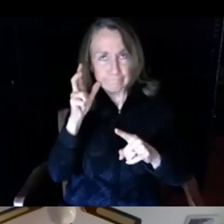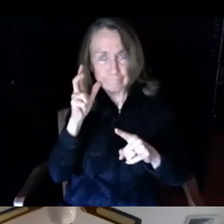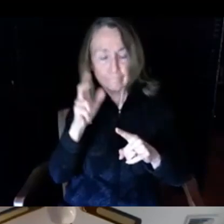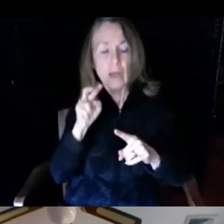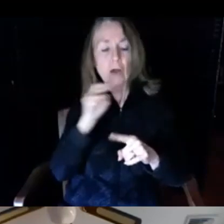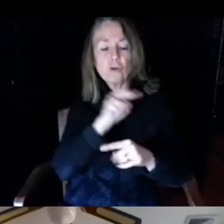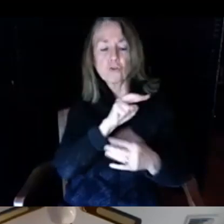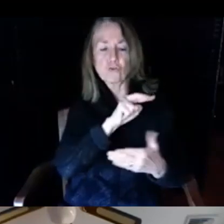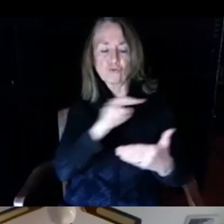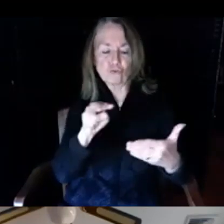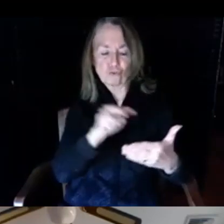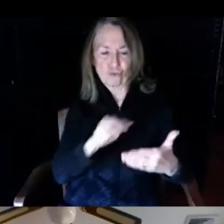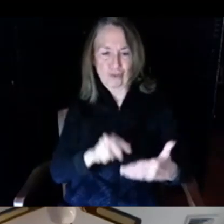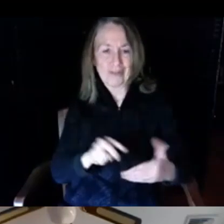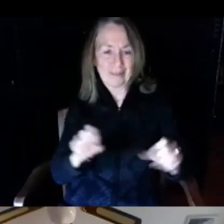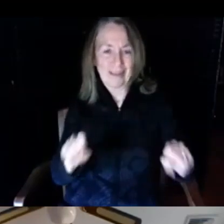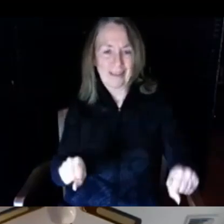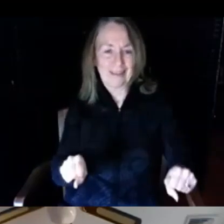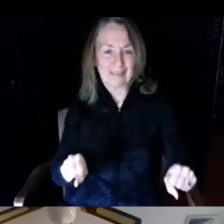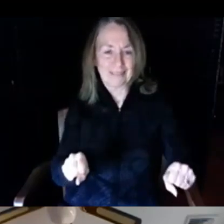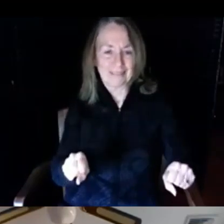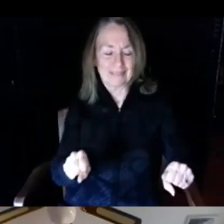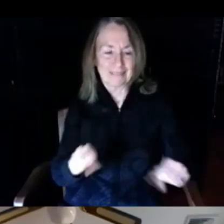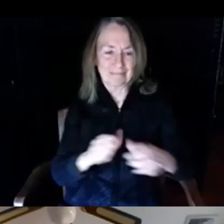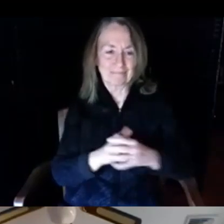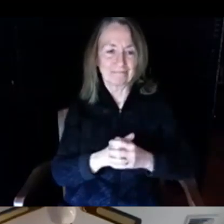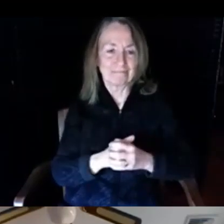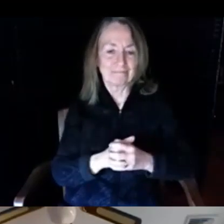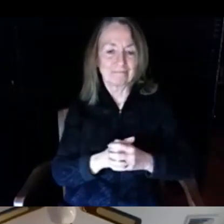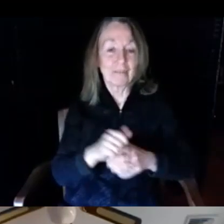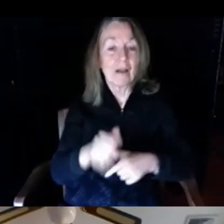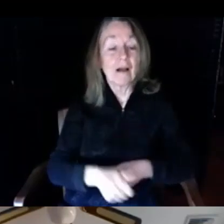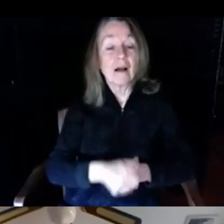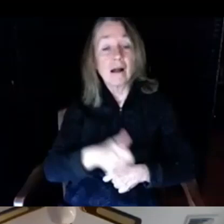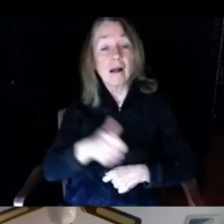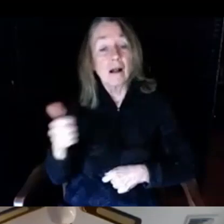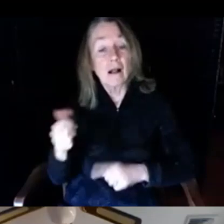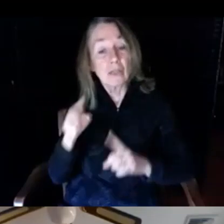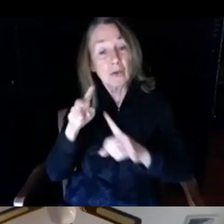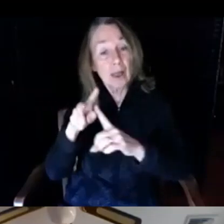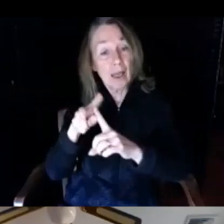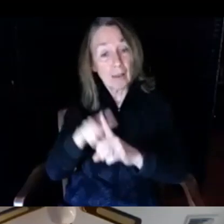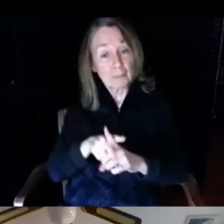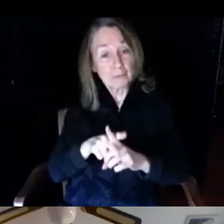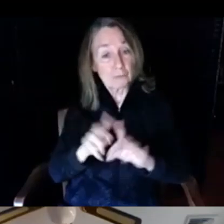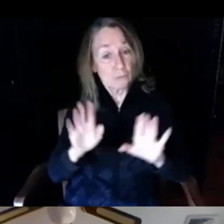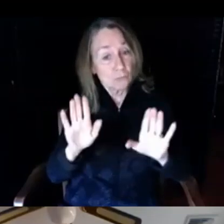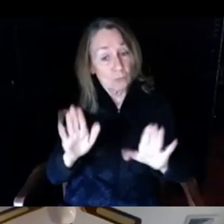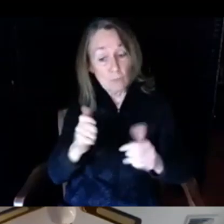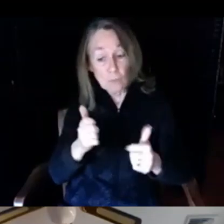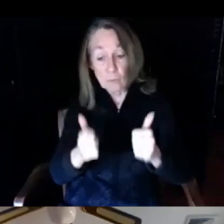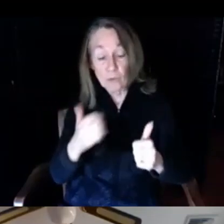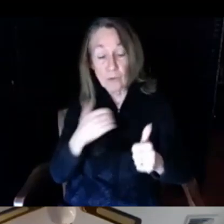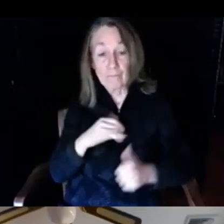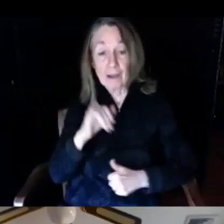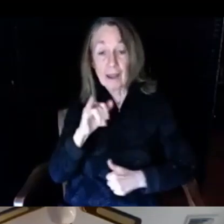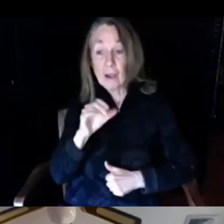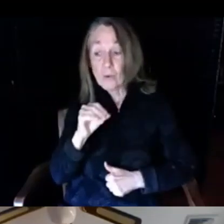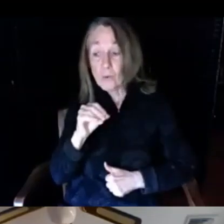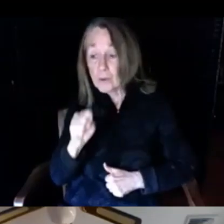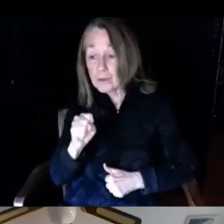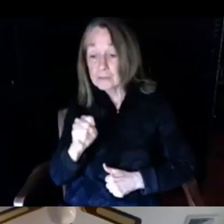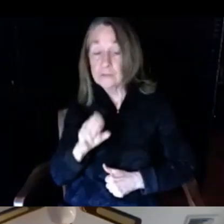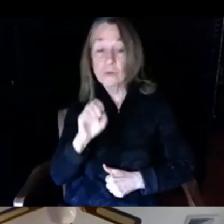hard time understanding them. Two other apps that are wonderful, whether you have an iOS or an